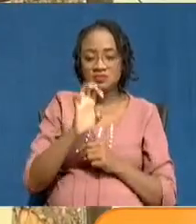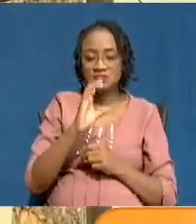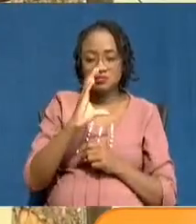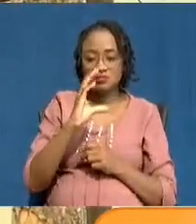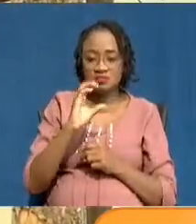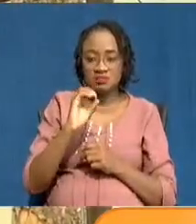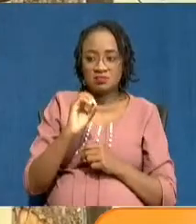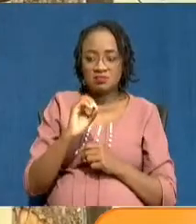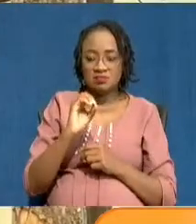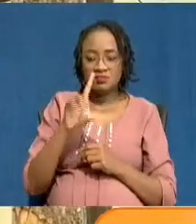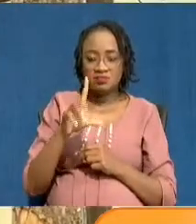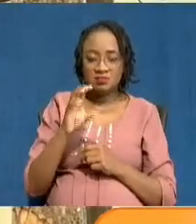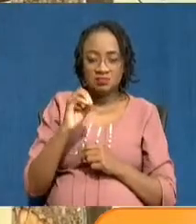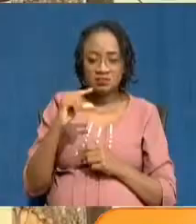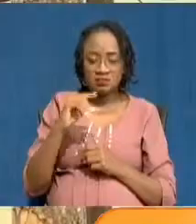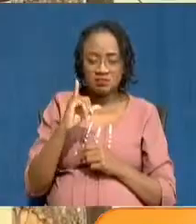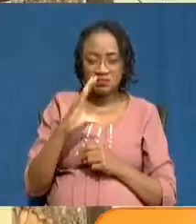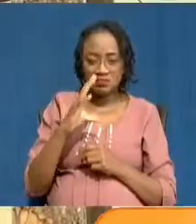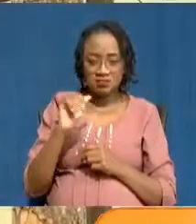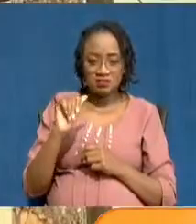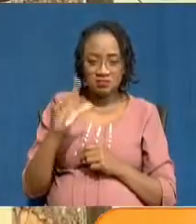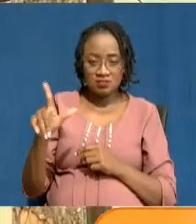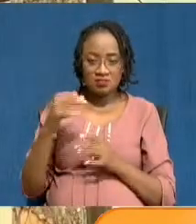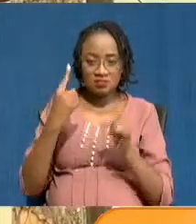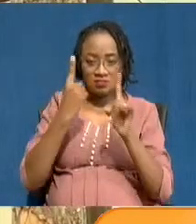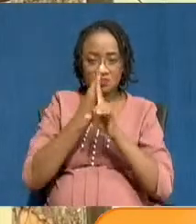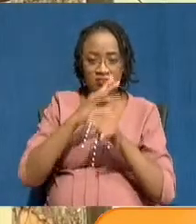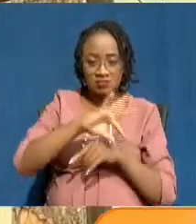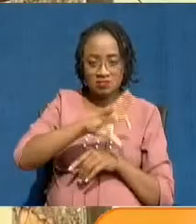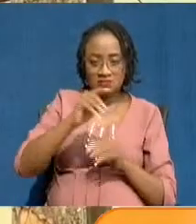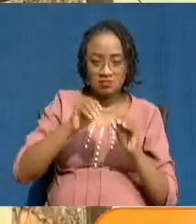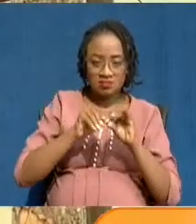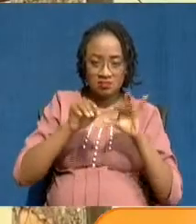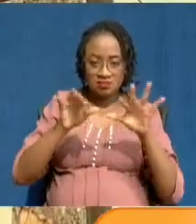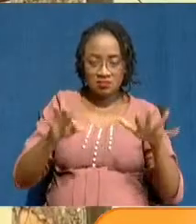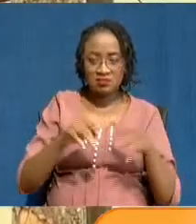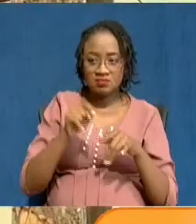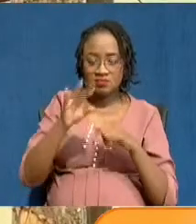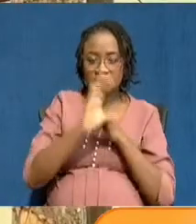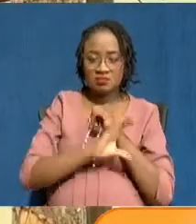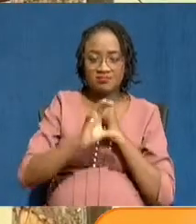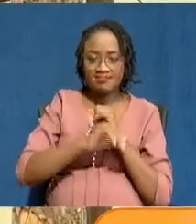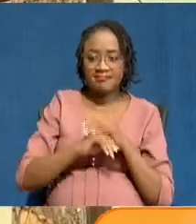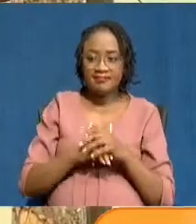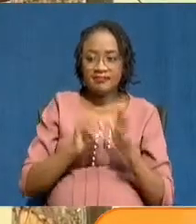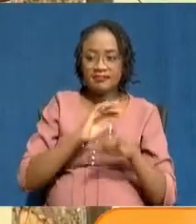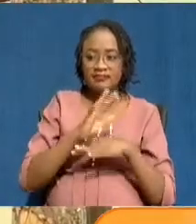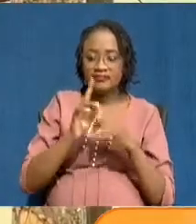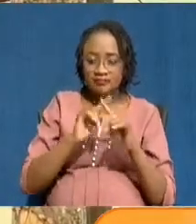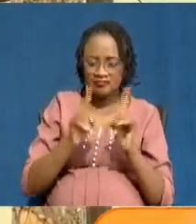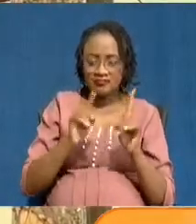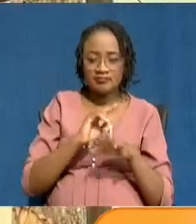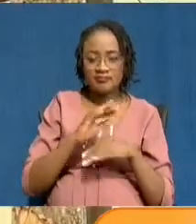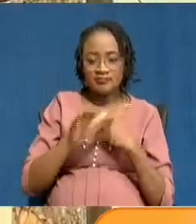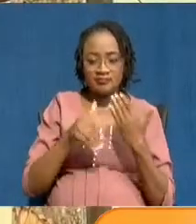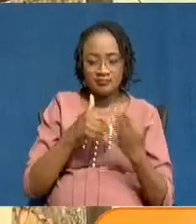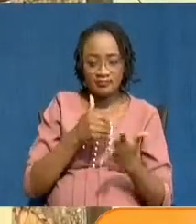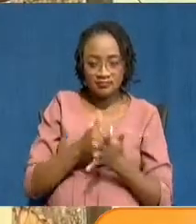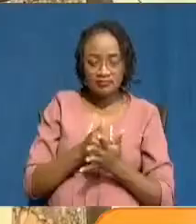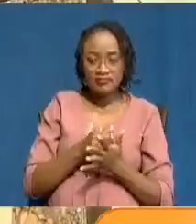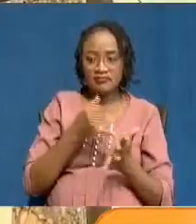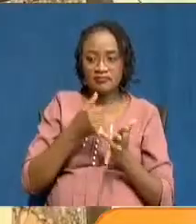techniques widely practiced in several counties across the country. All this alongside crop